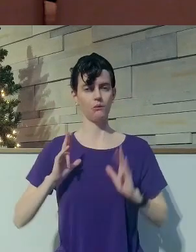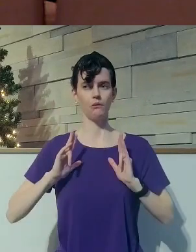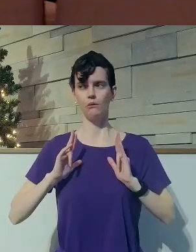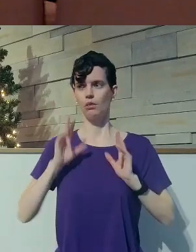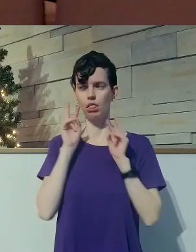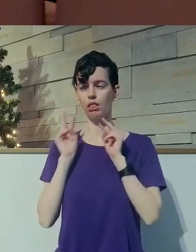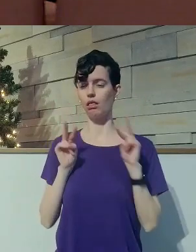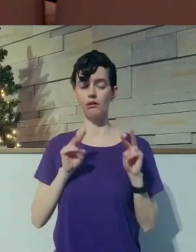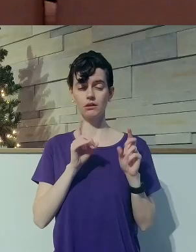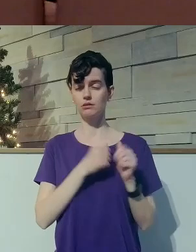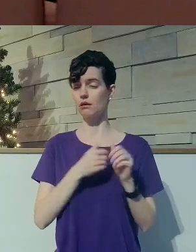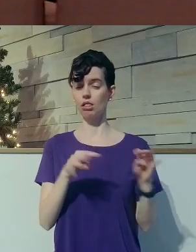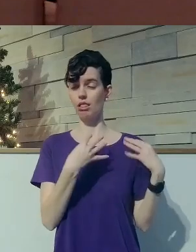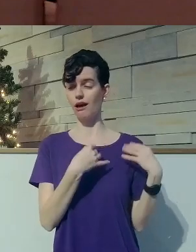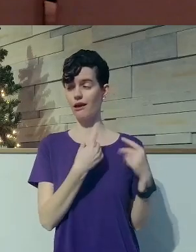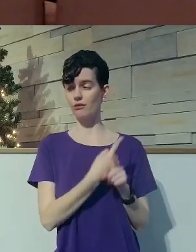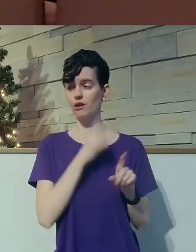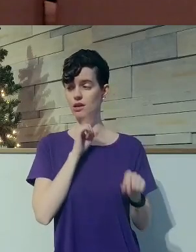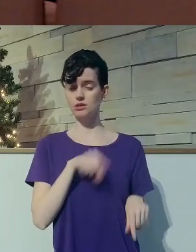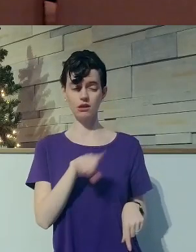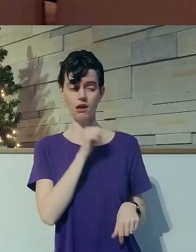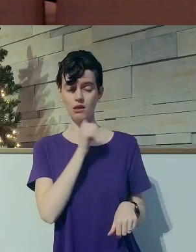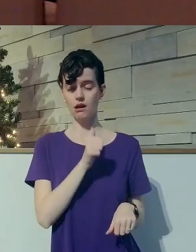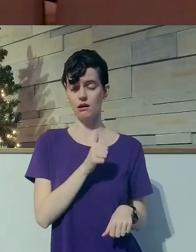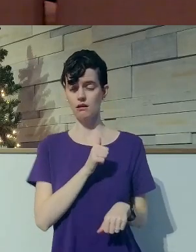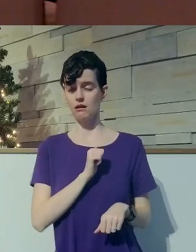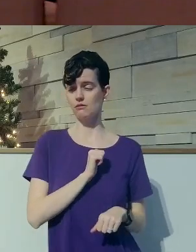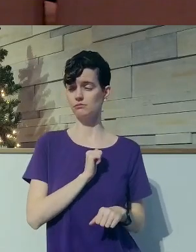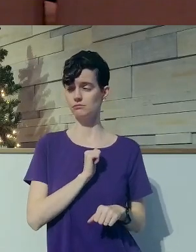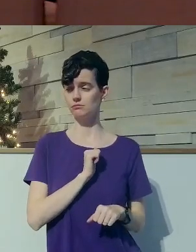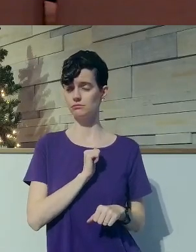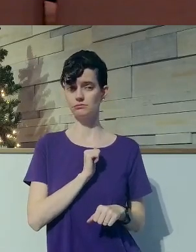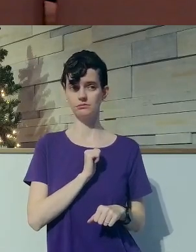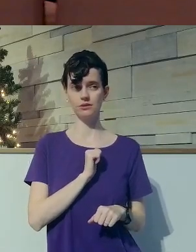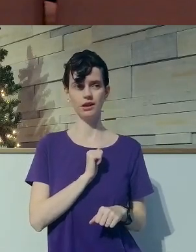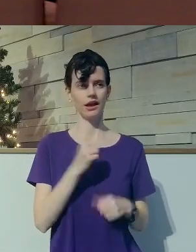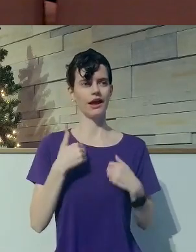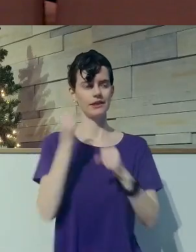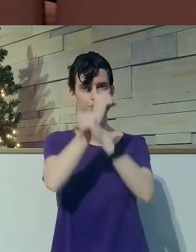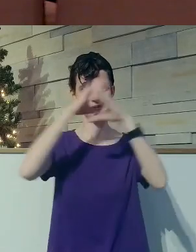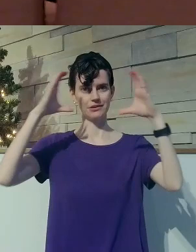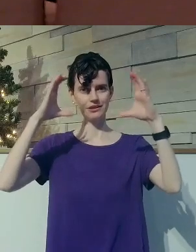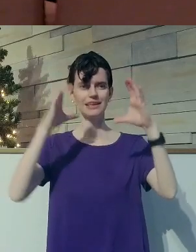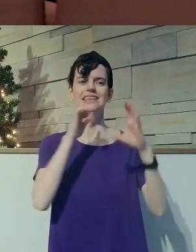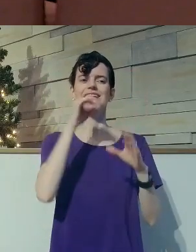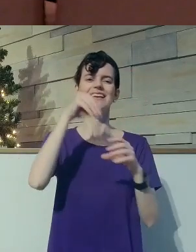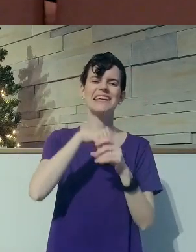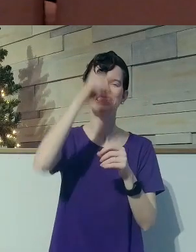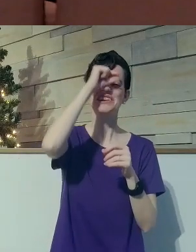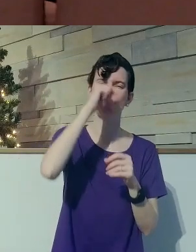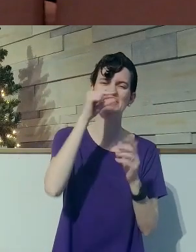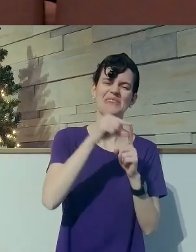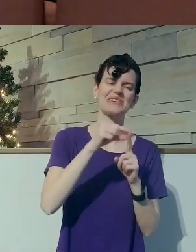bragging, looking around at the other disciples? I came up with the right answer and y'all didn't. Ha ha, I got it first. I kind of have that image in my head. It's not in the Greek, but you know, it